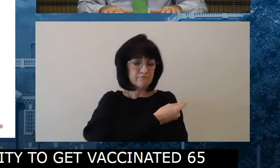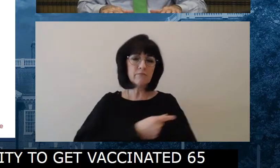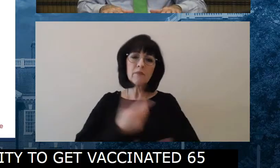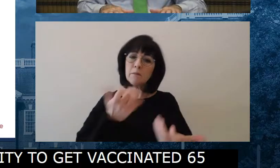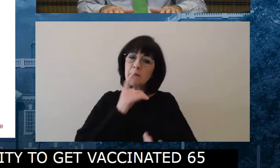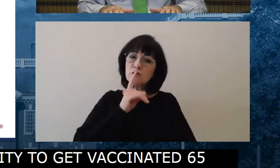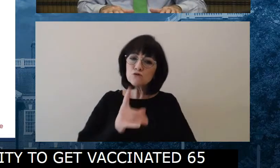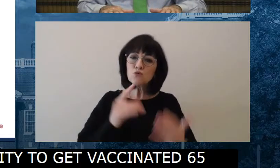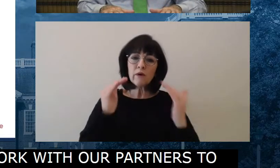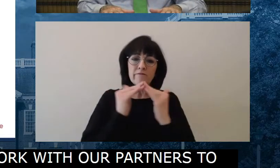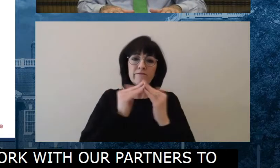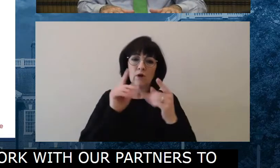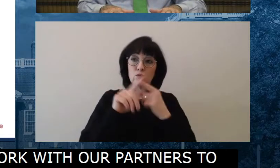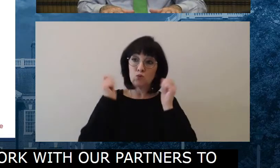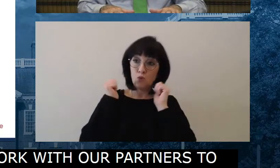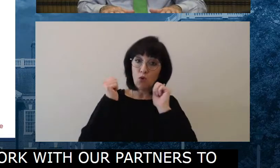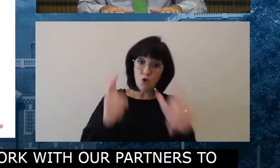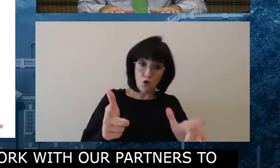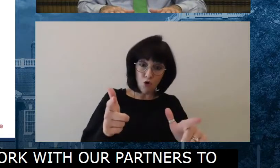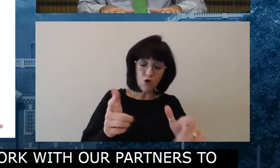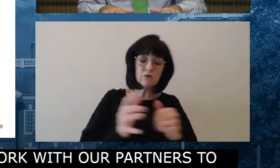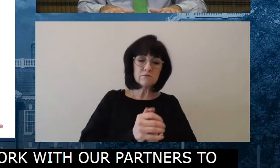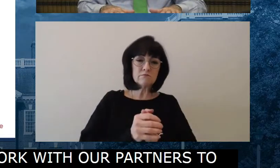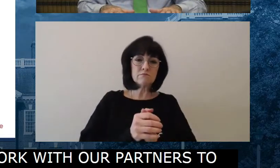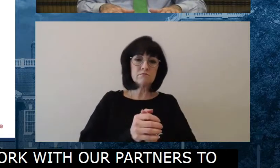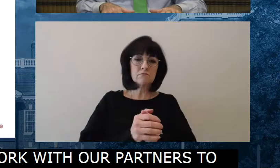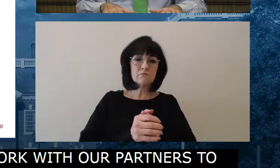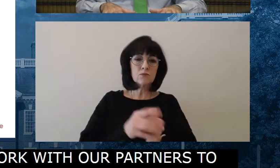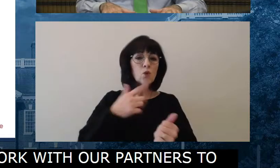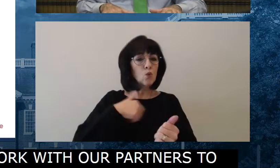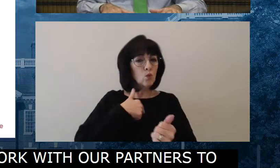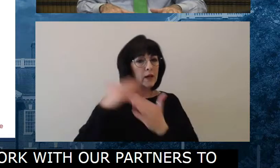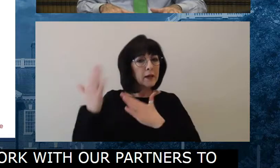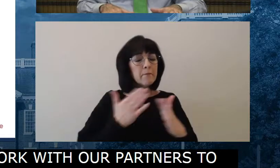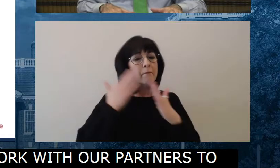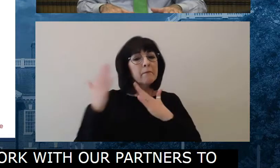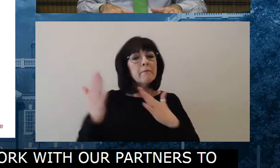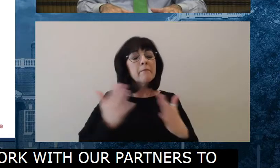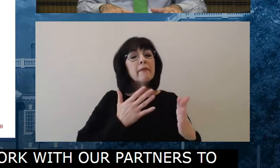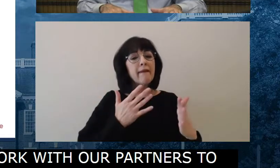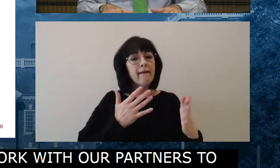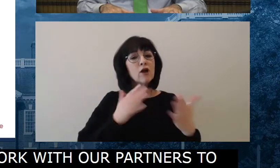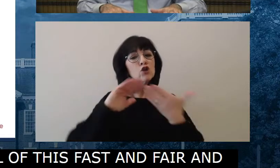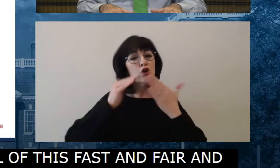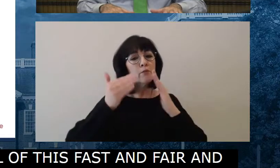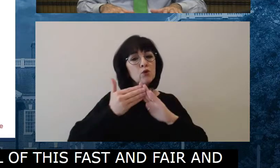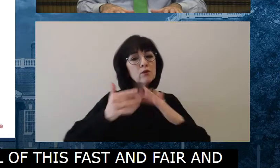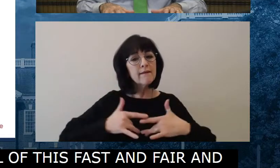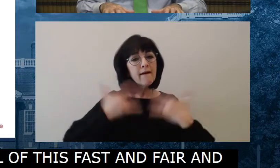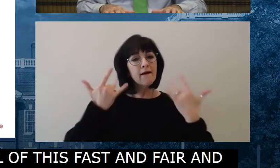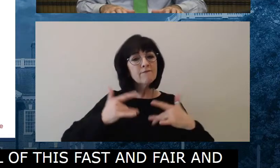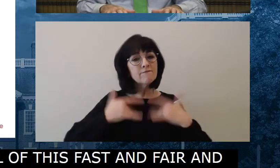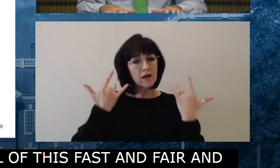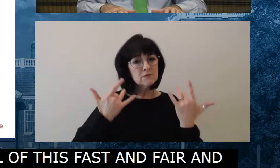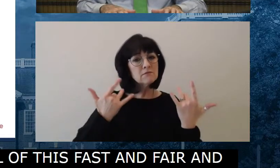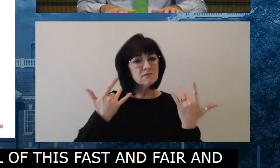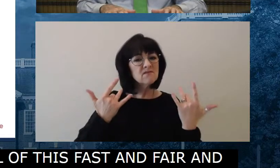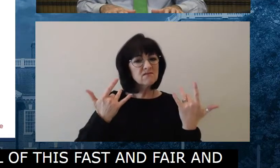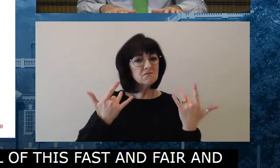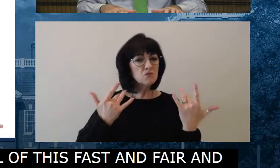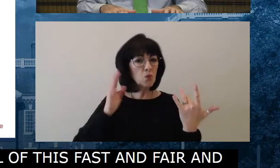have smaller community events, partnering with those community providers and other